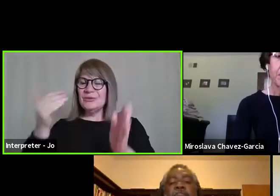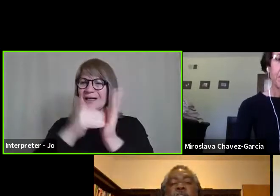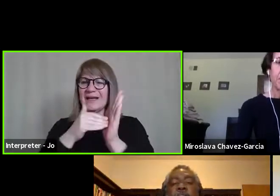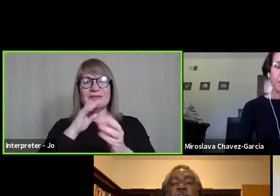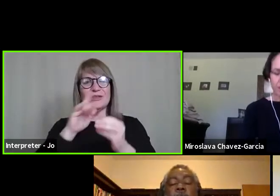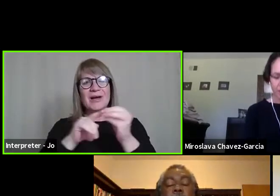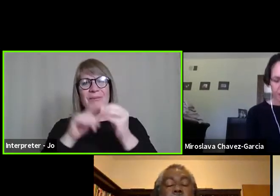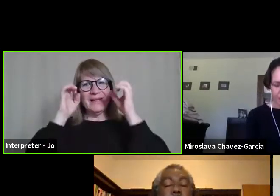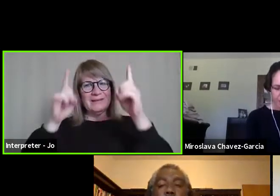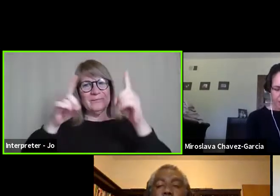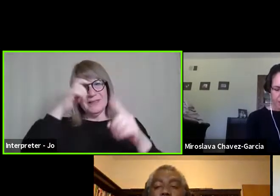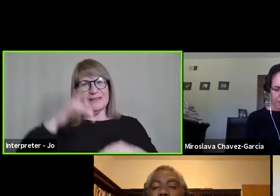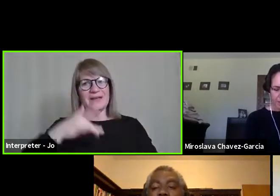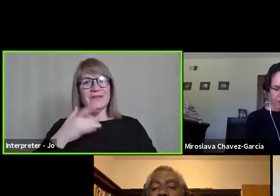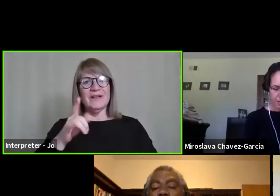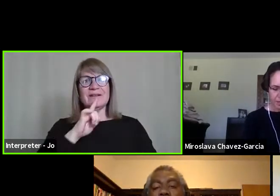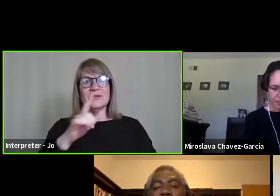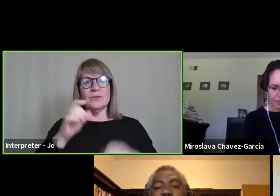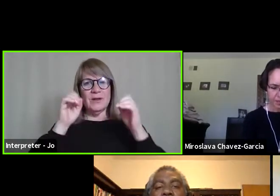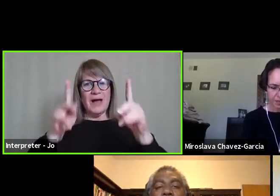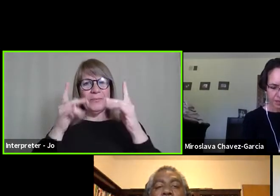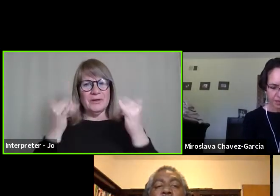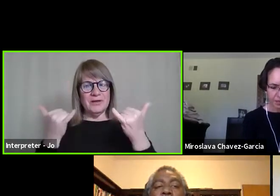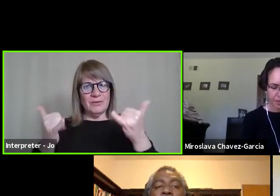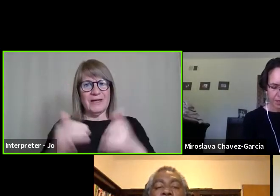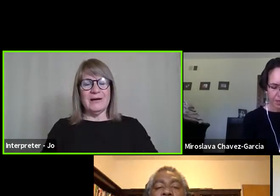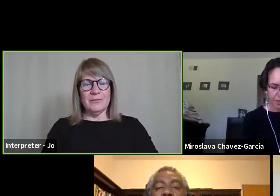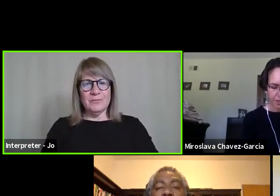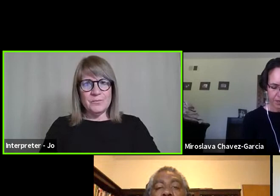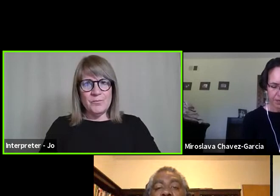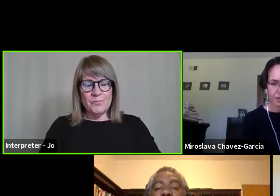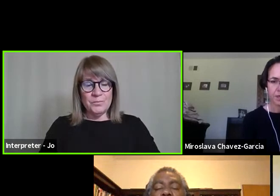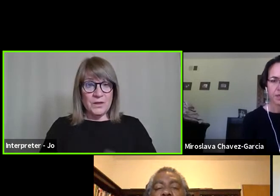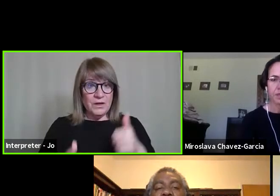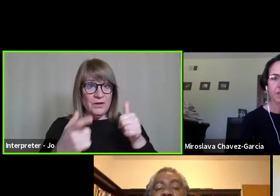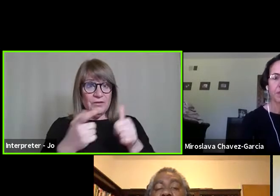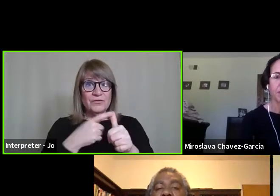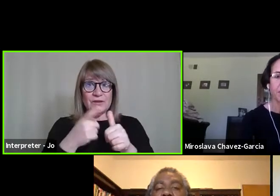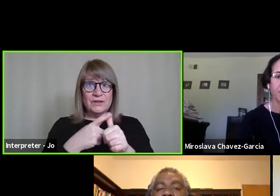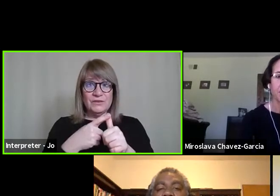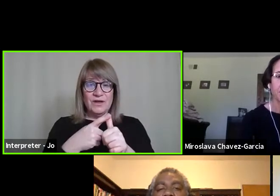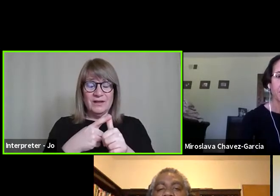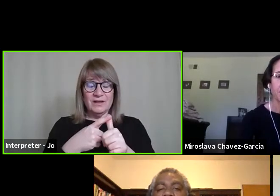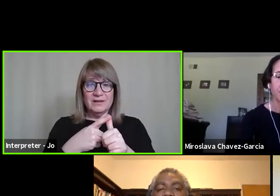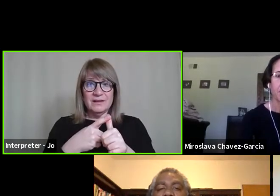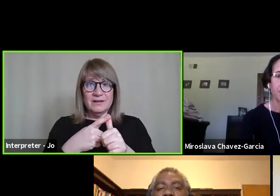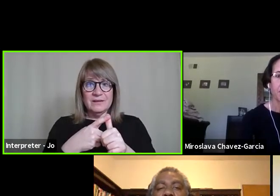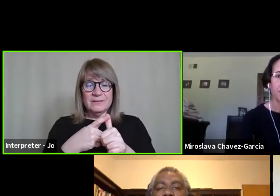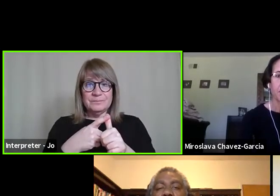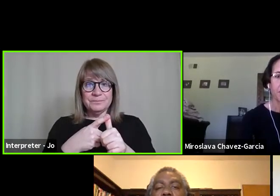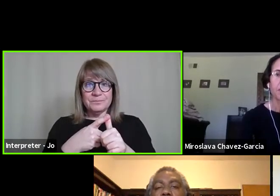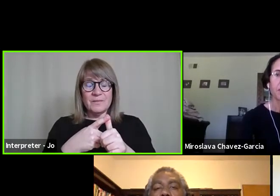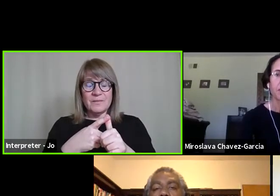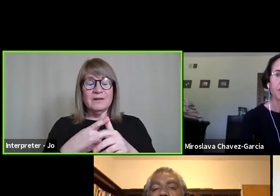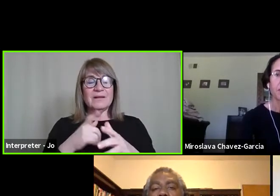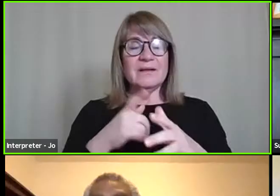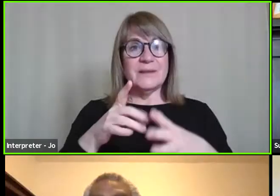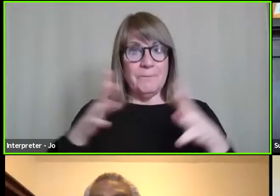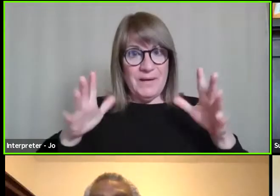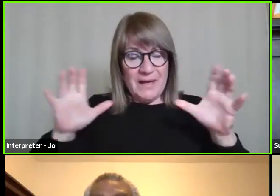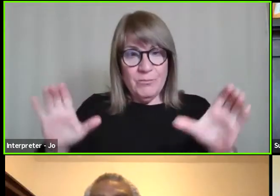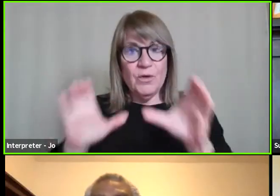opportunities right now for one there is a growing movement and energy around ethnic studies taking place in california